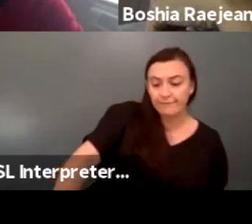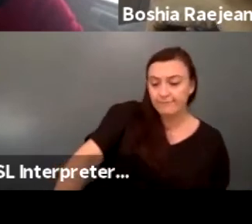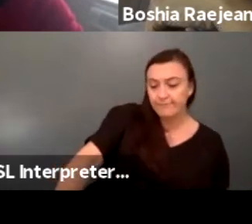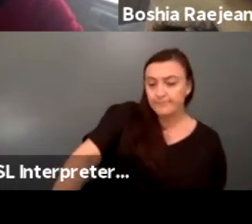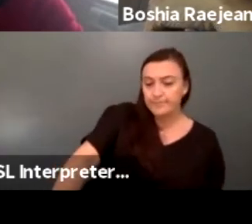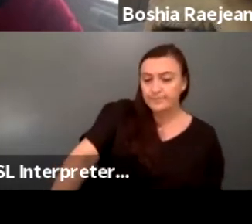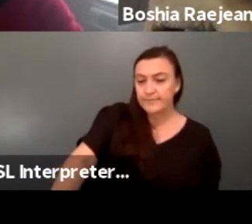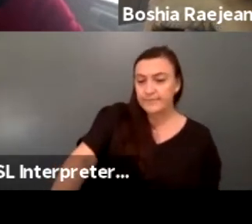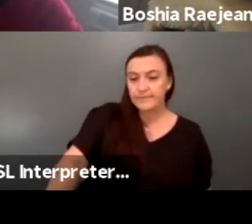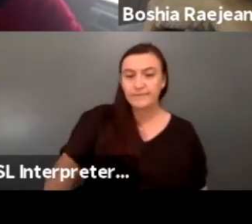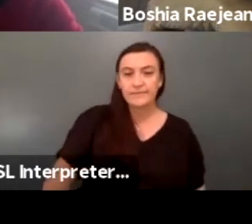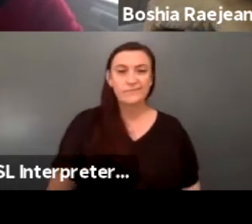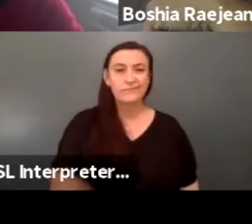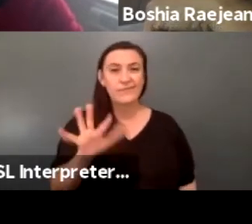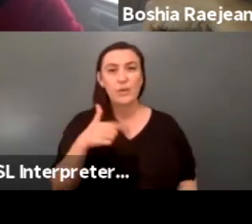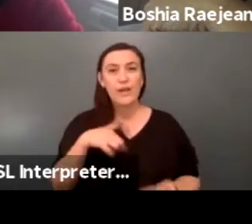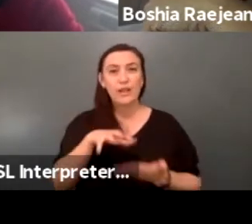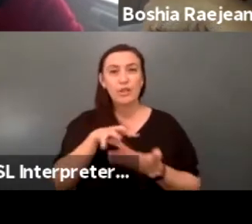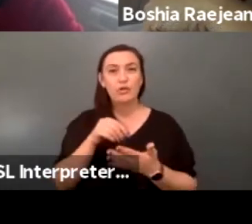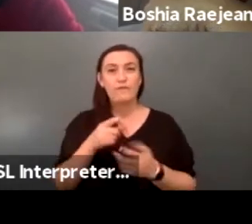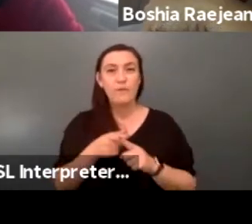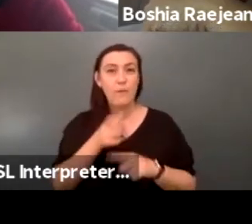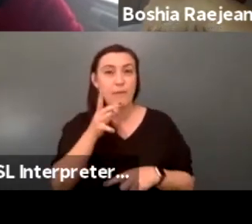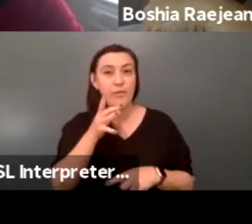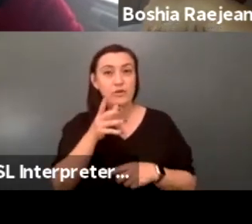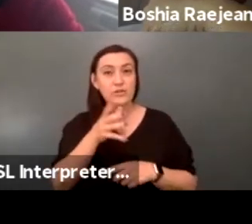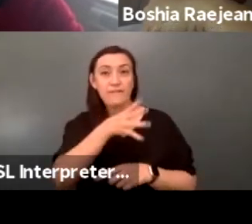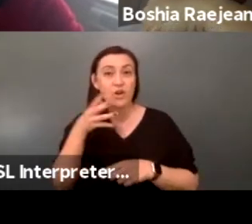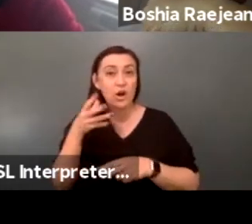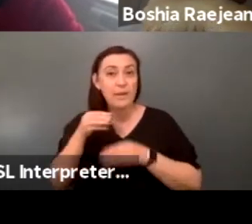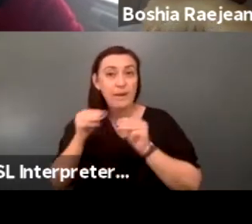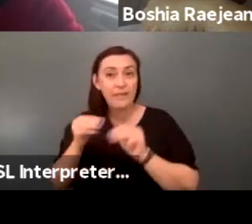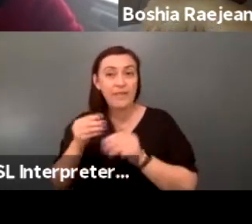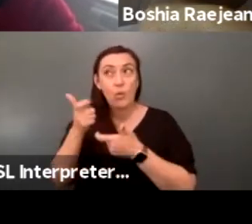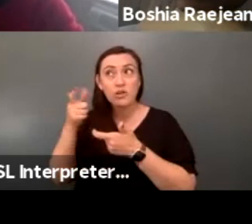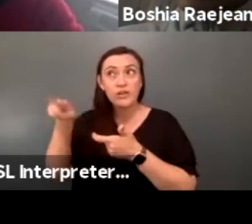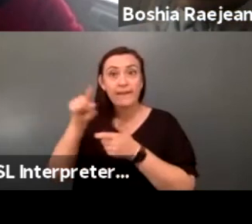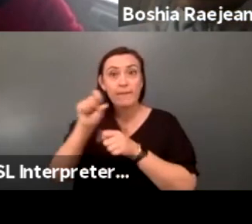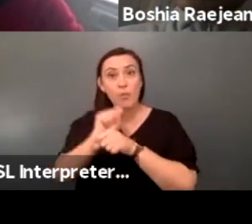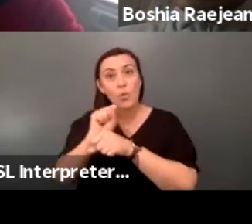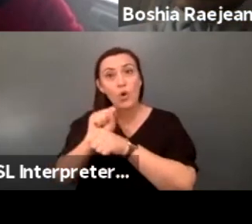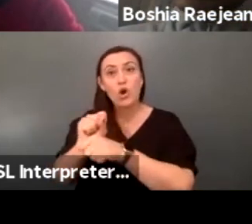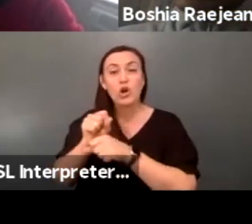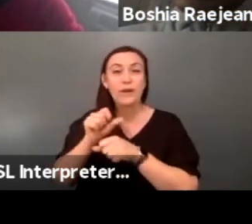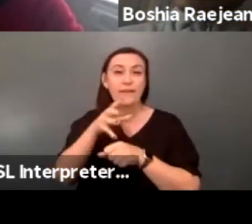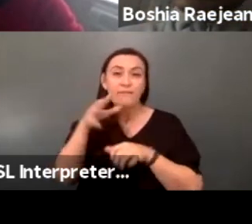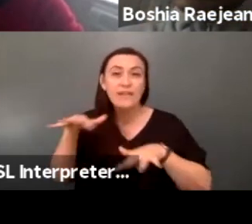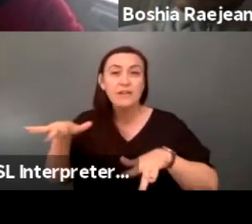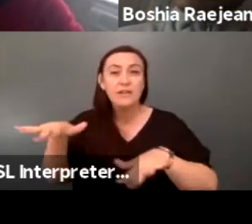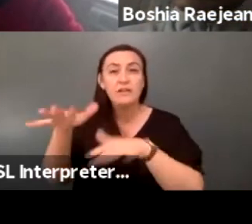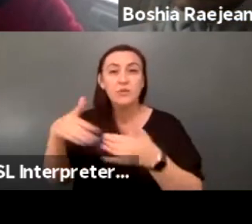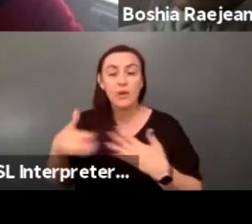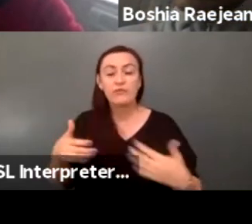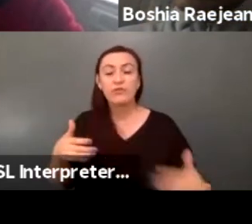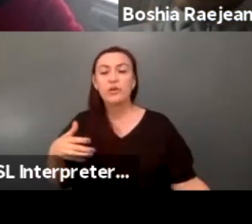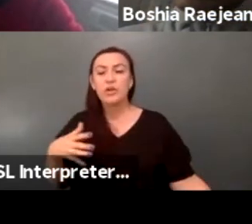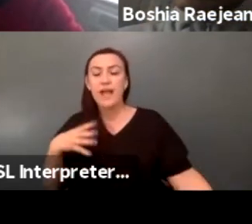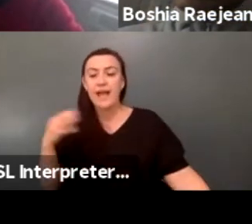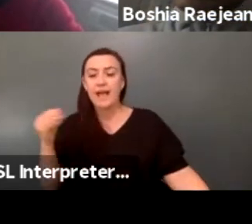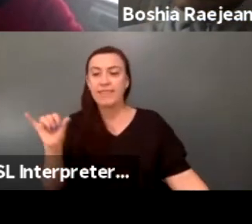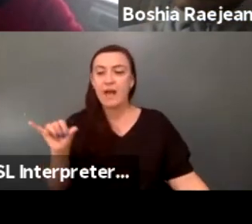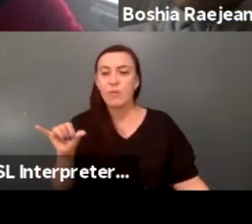method that we learned from our mothers, watching them work fields or whatnot. And that